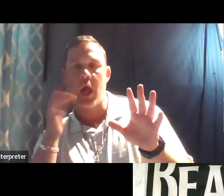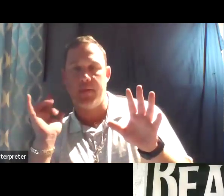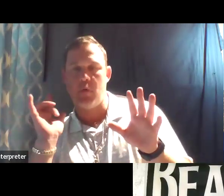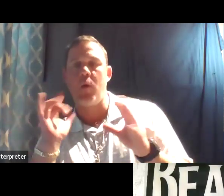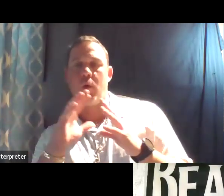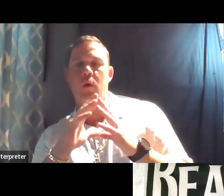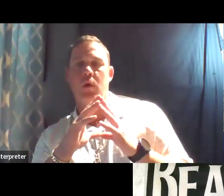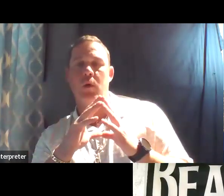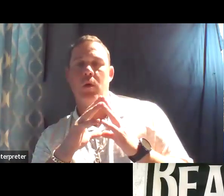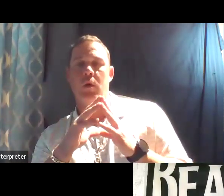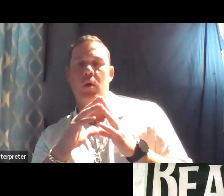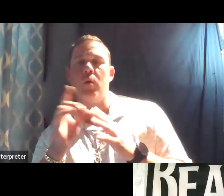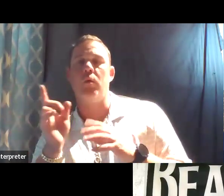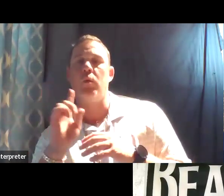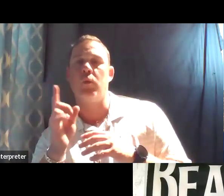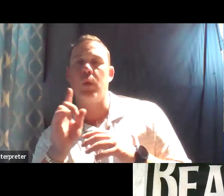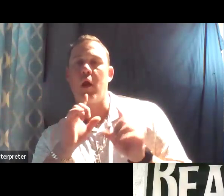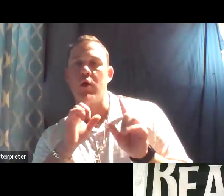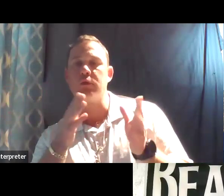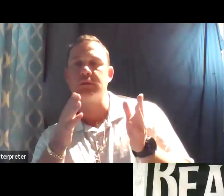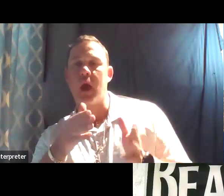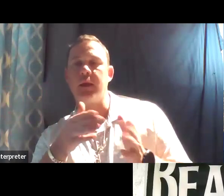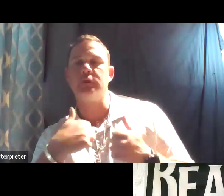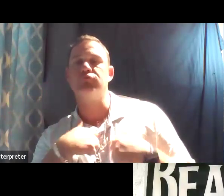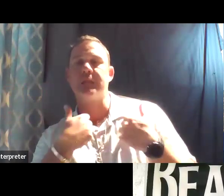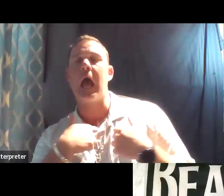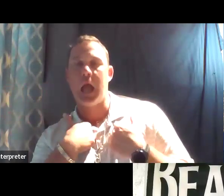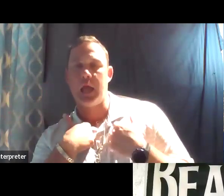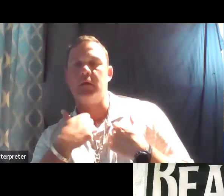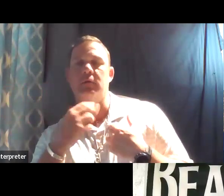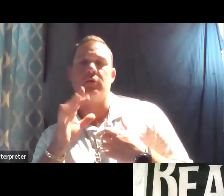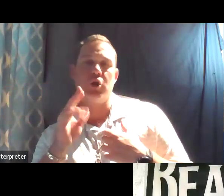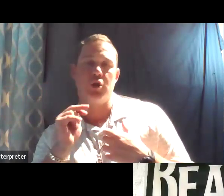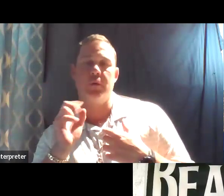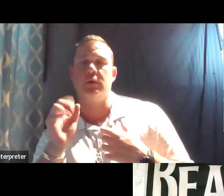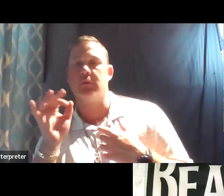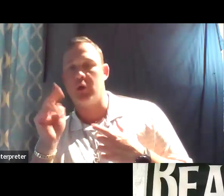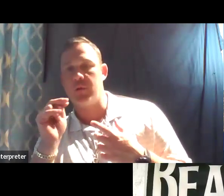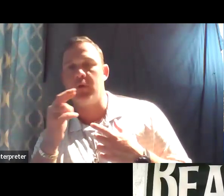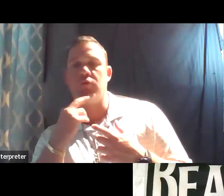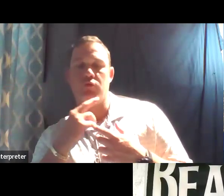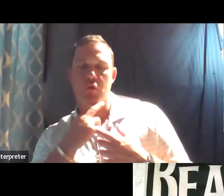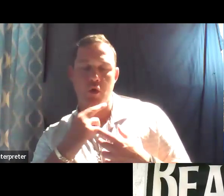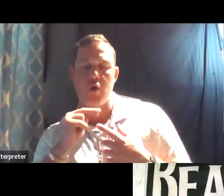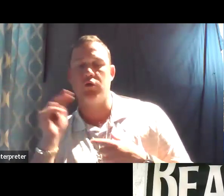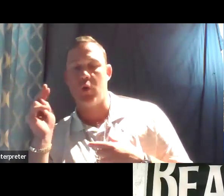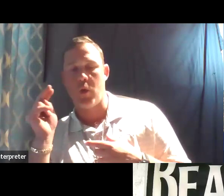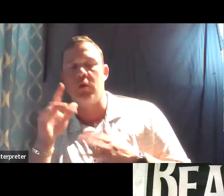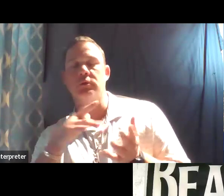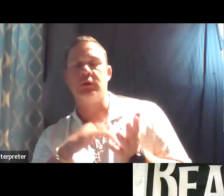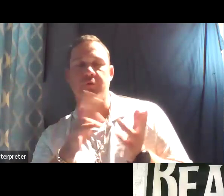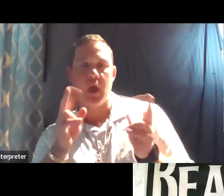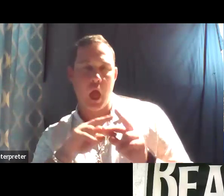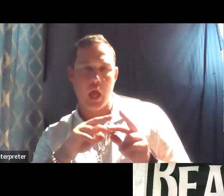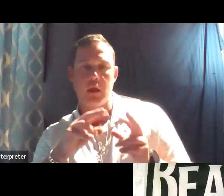to where the respondents reside: urban, suburban, rural, north, Central